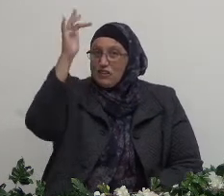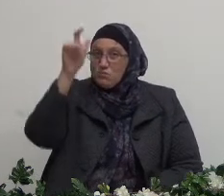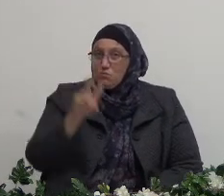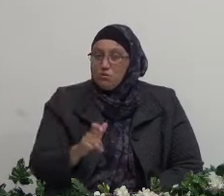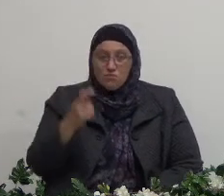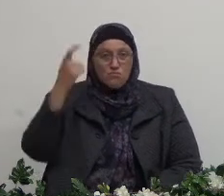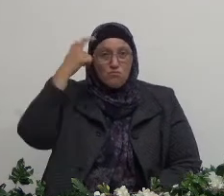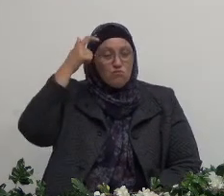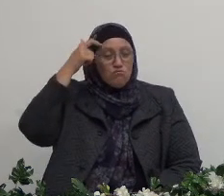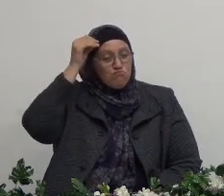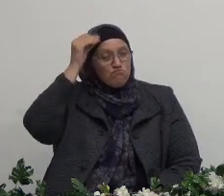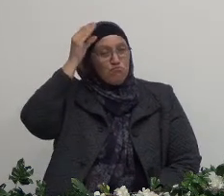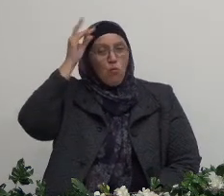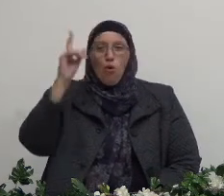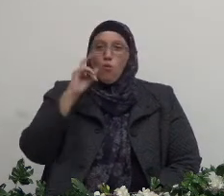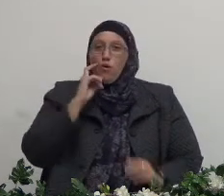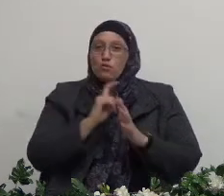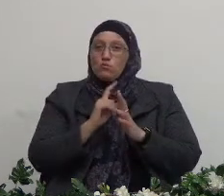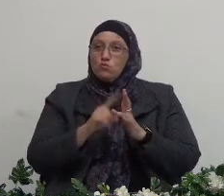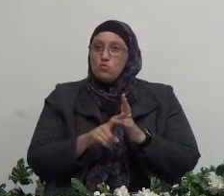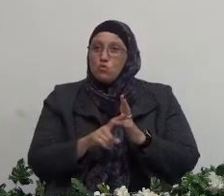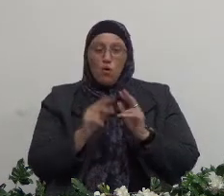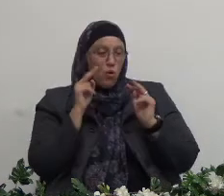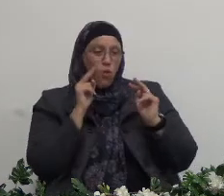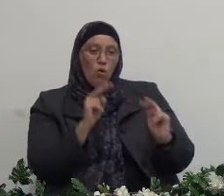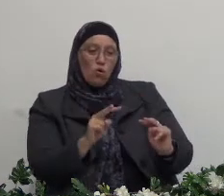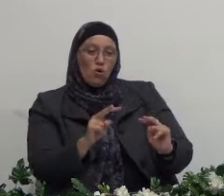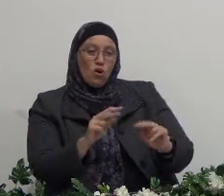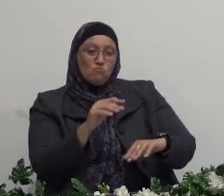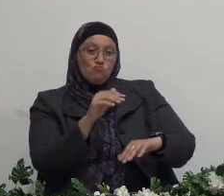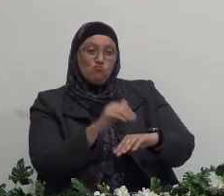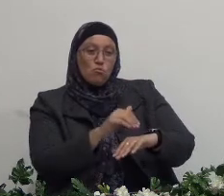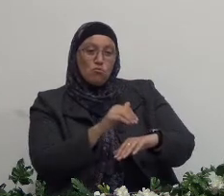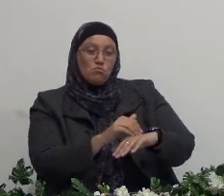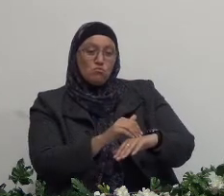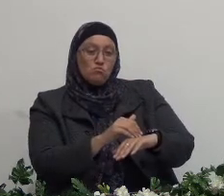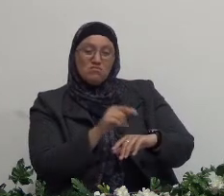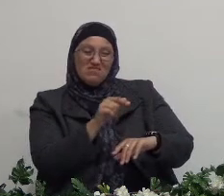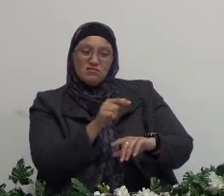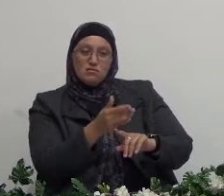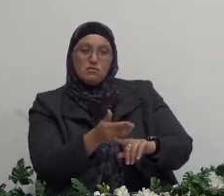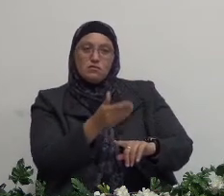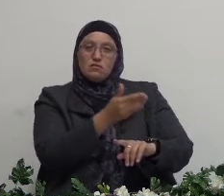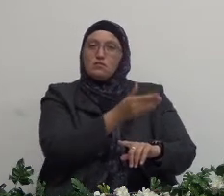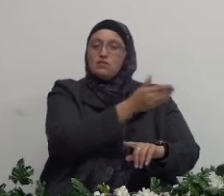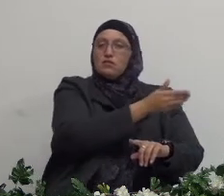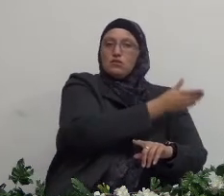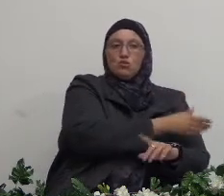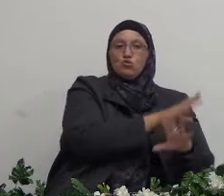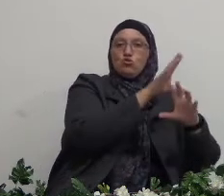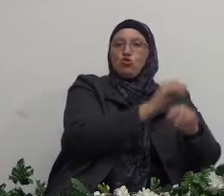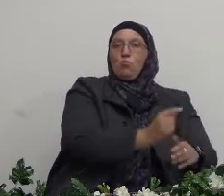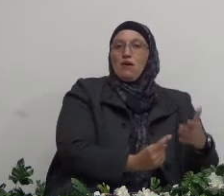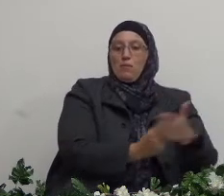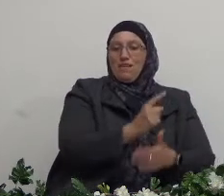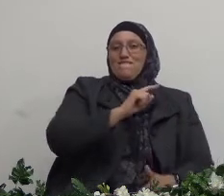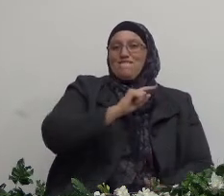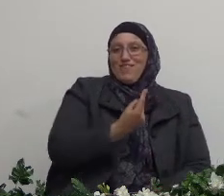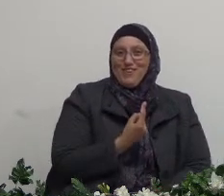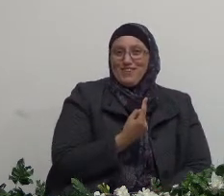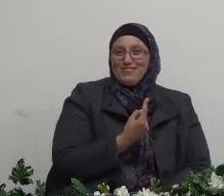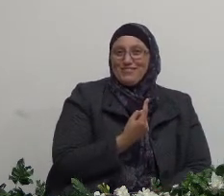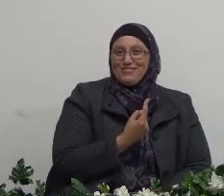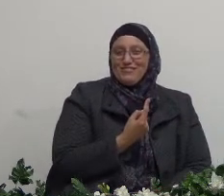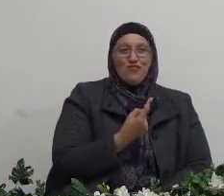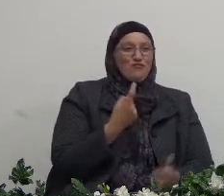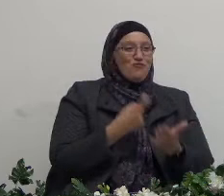will look for what is needed to be done in order to avoid this problem. In other words,